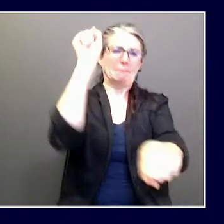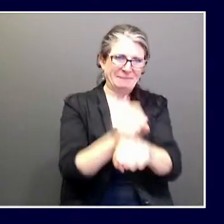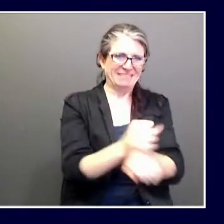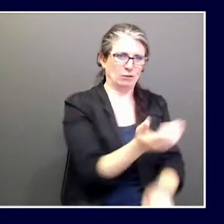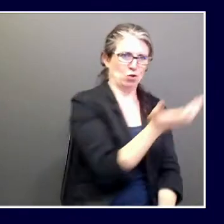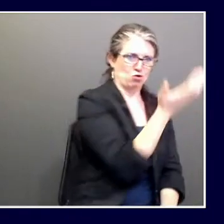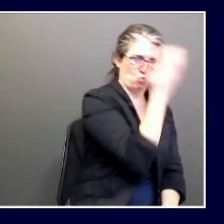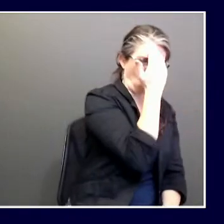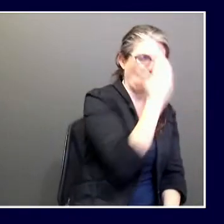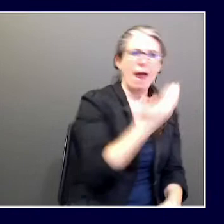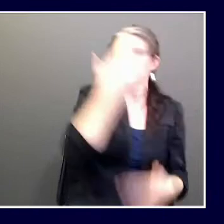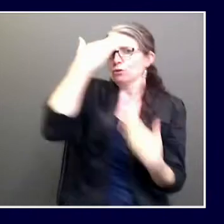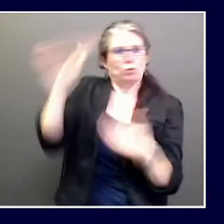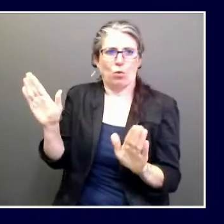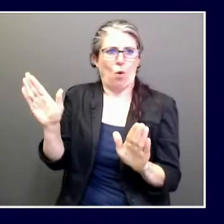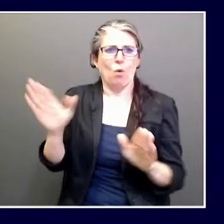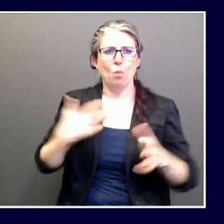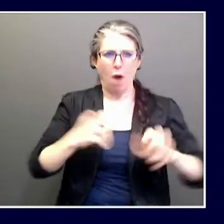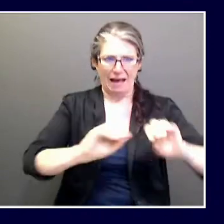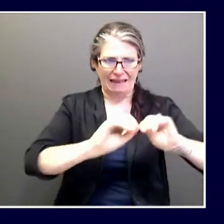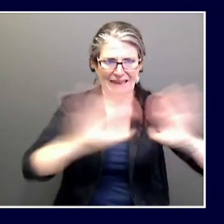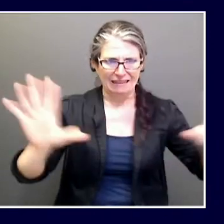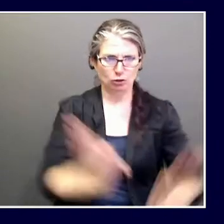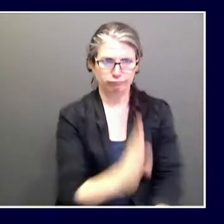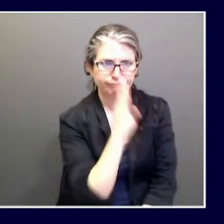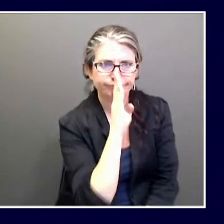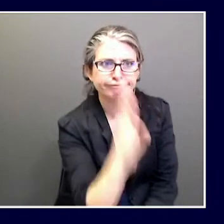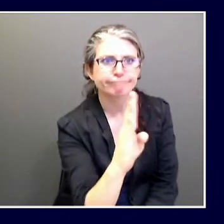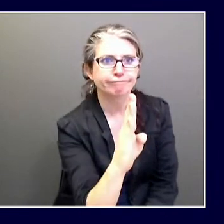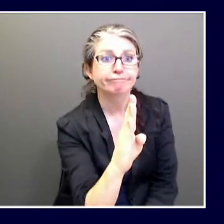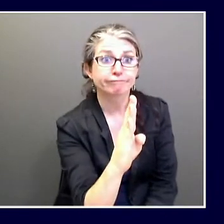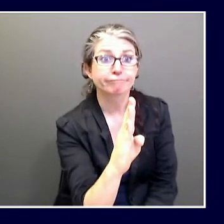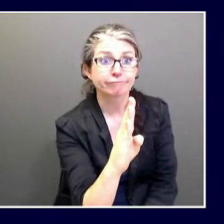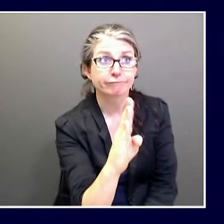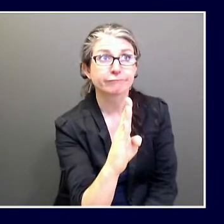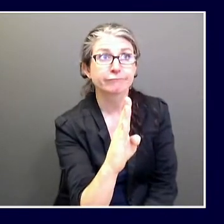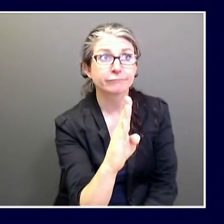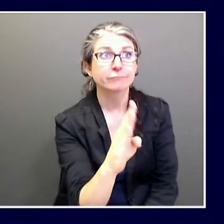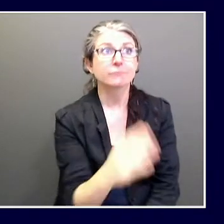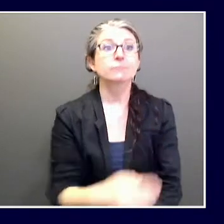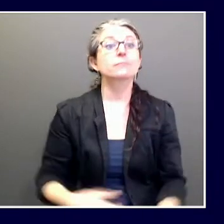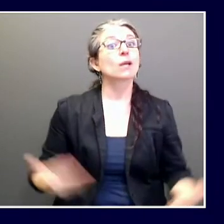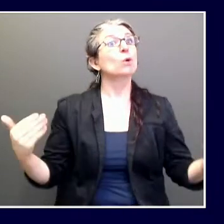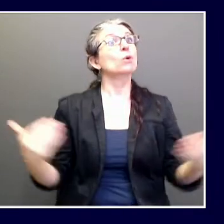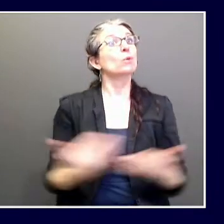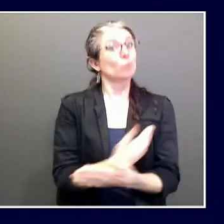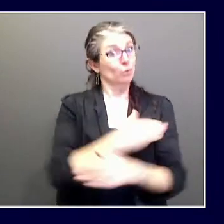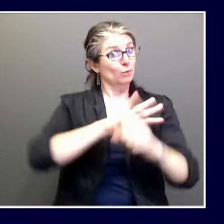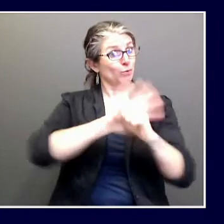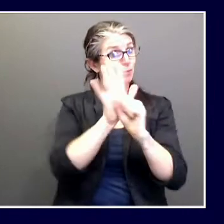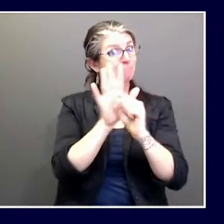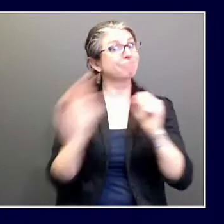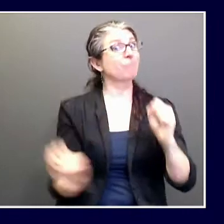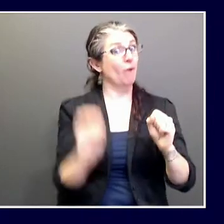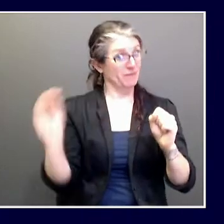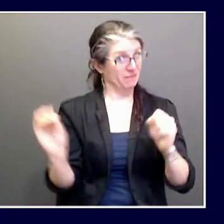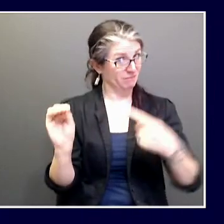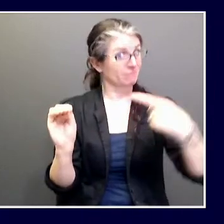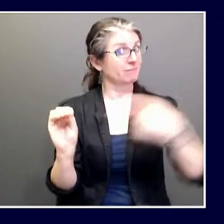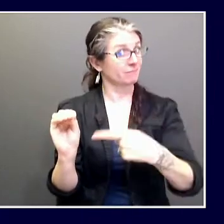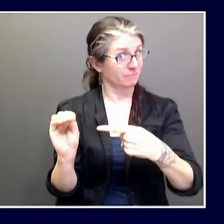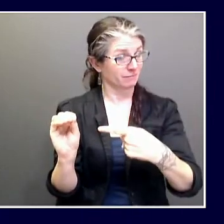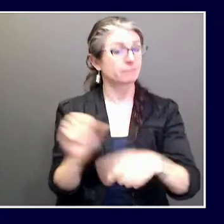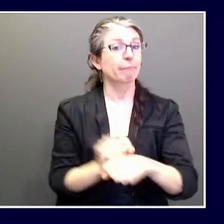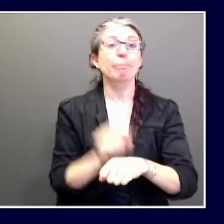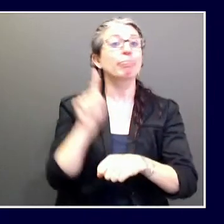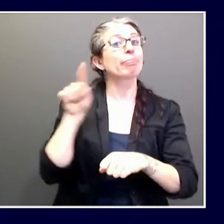now. The emergence of this new COVID-19 variant, Omicron, drew some degree